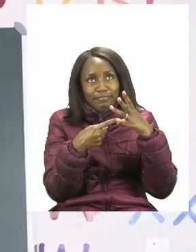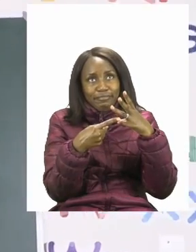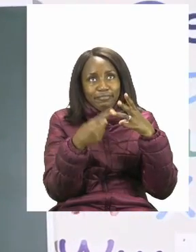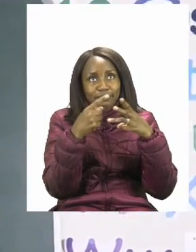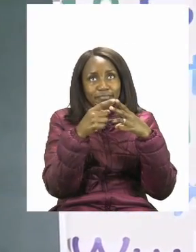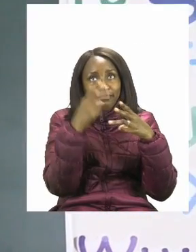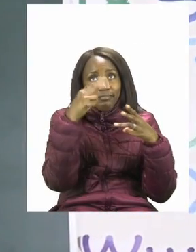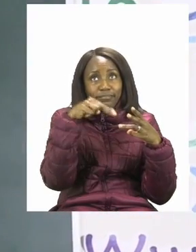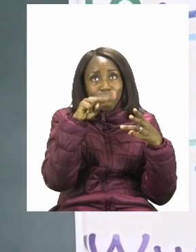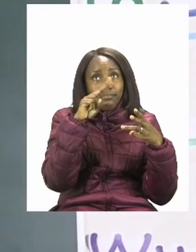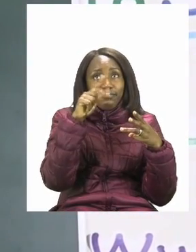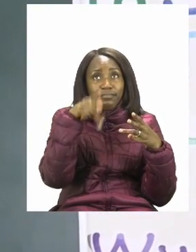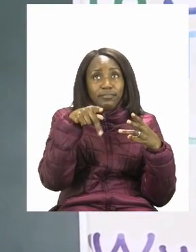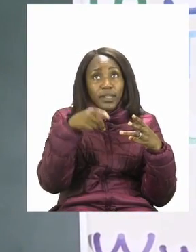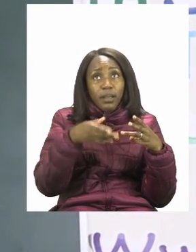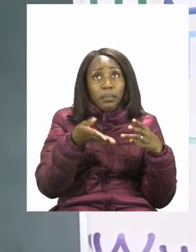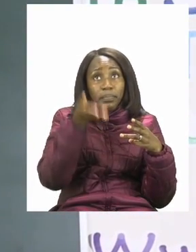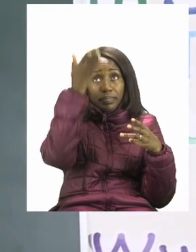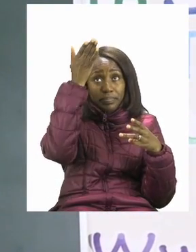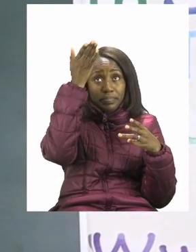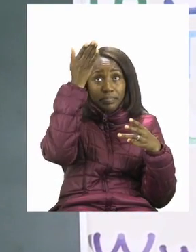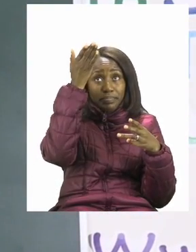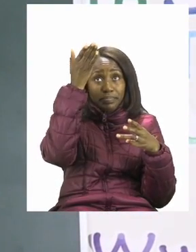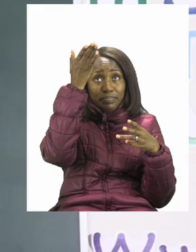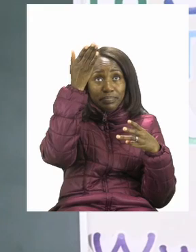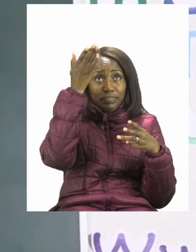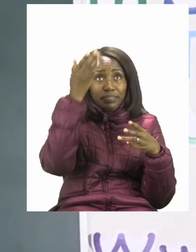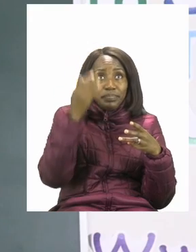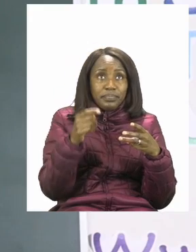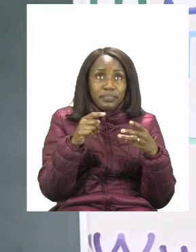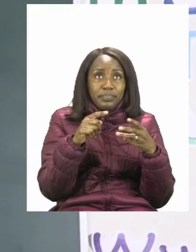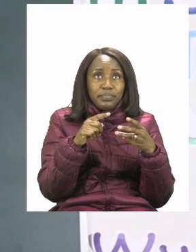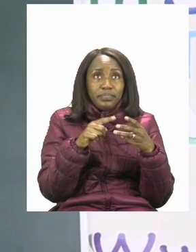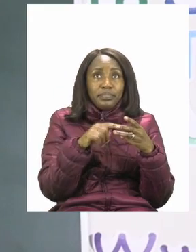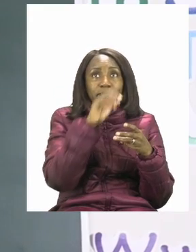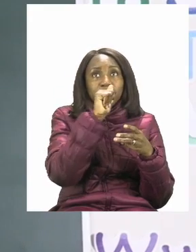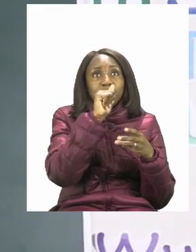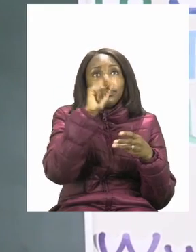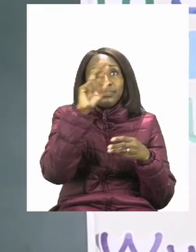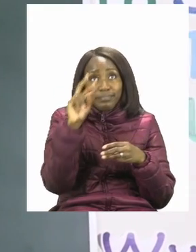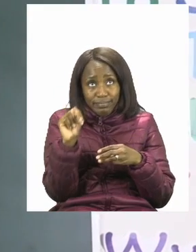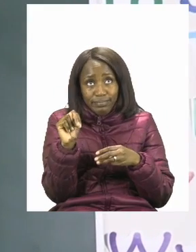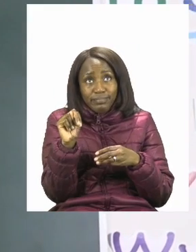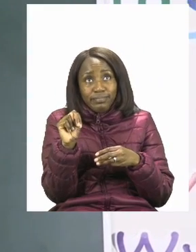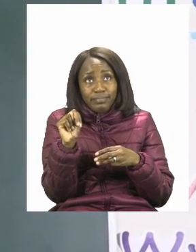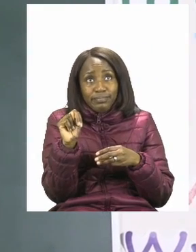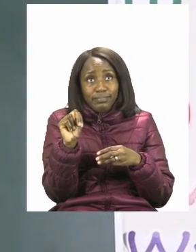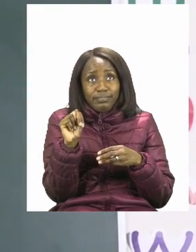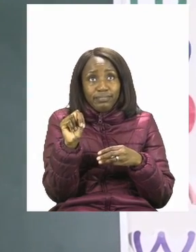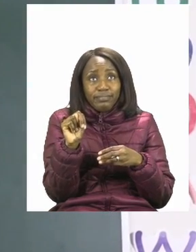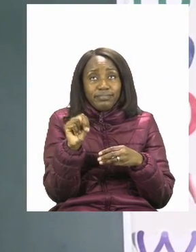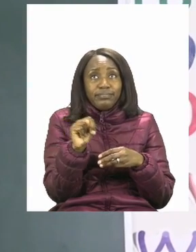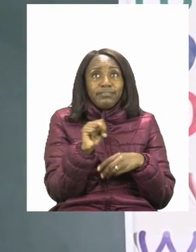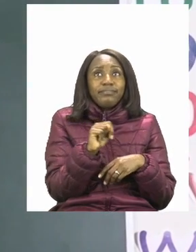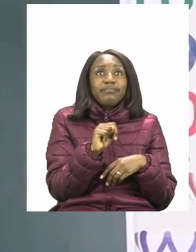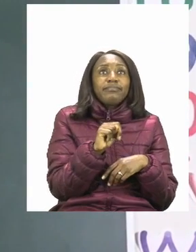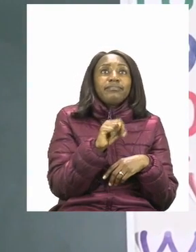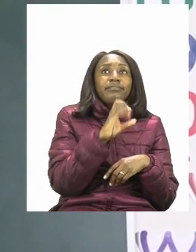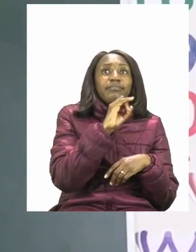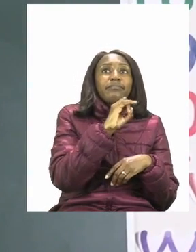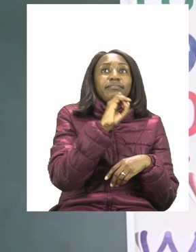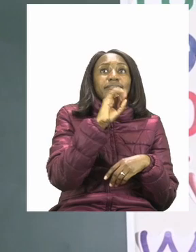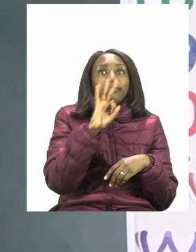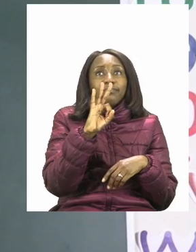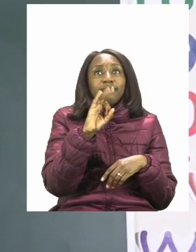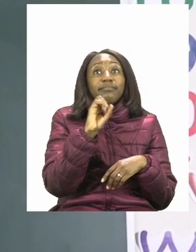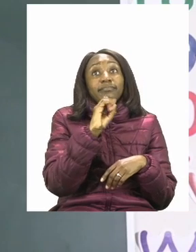word up, up, an, an, if,